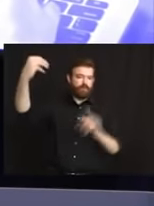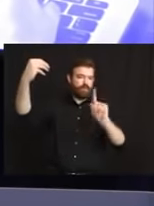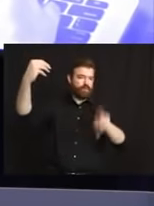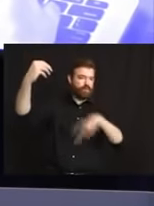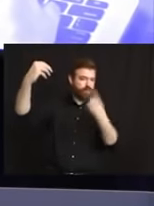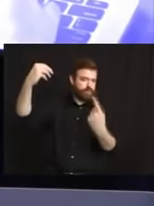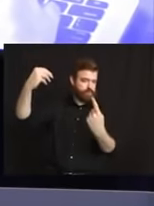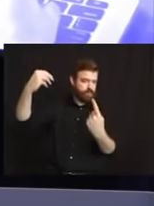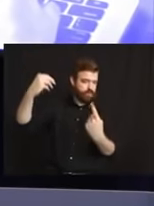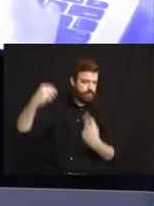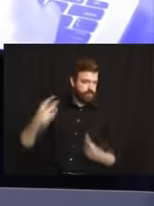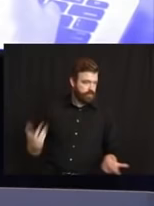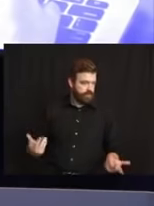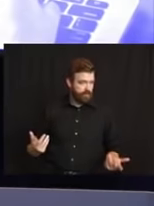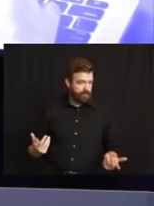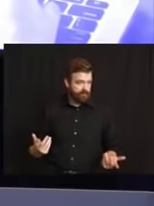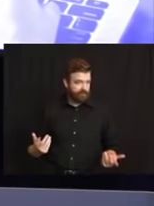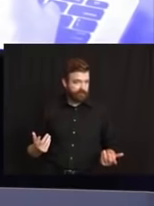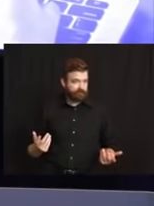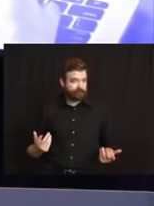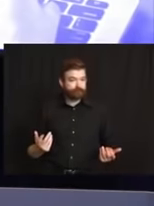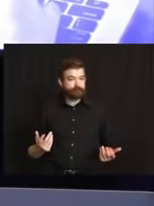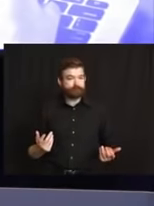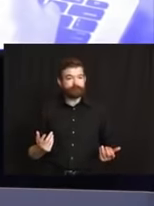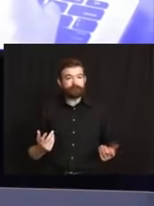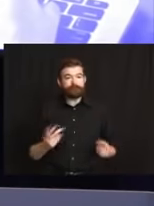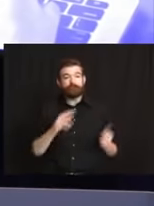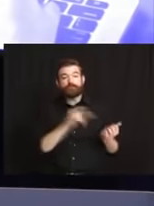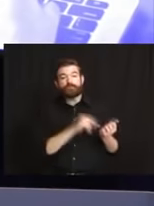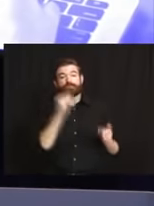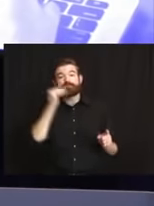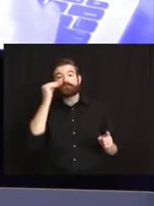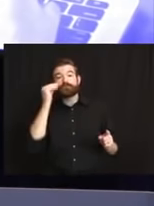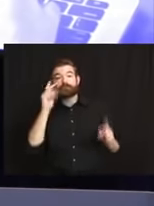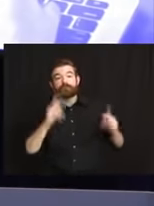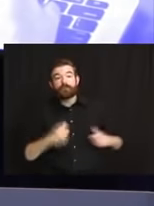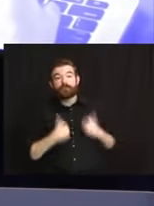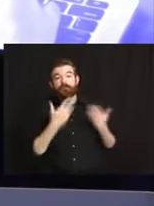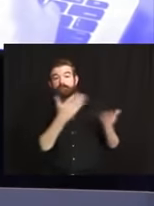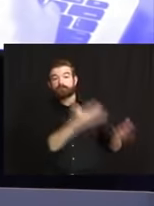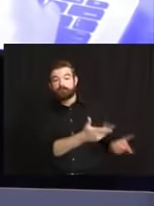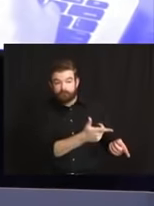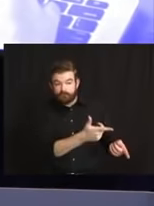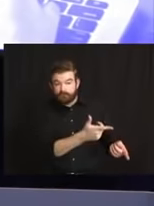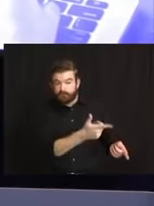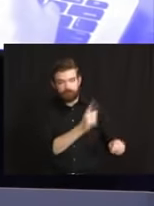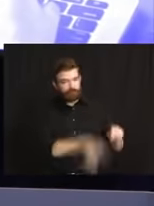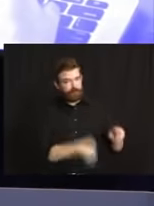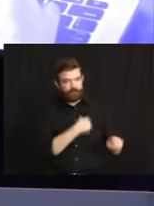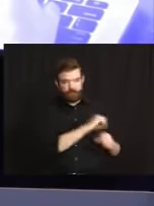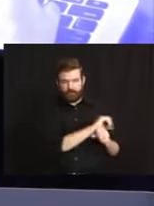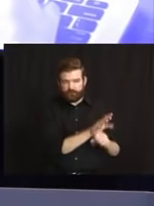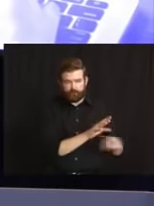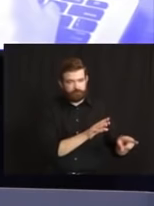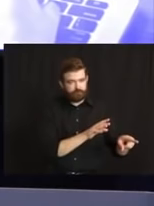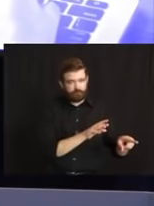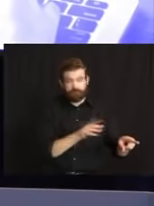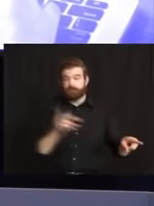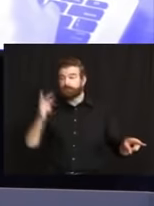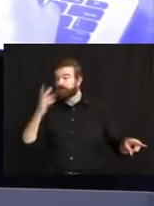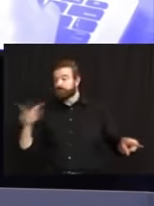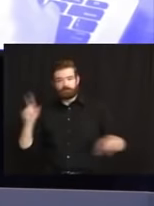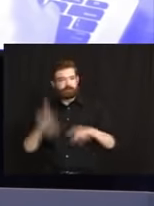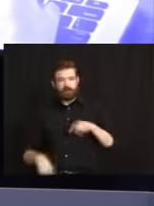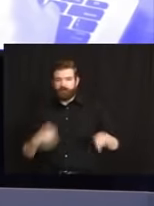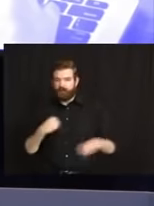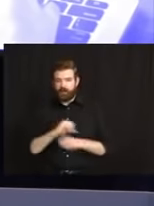it requires all of the protections that we've identified in the directive, and